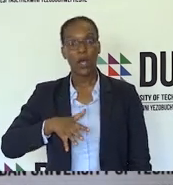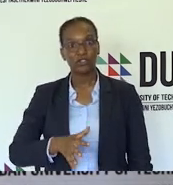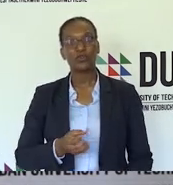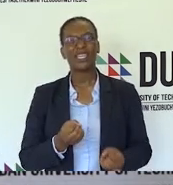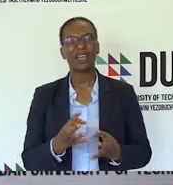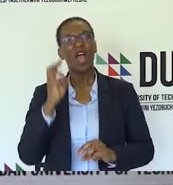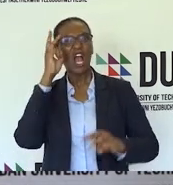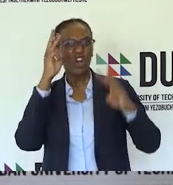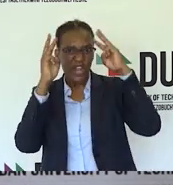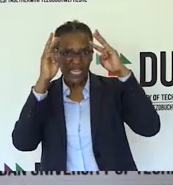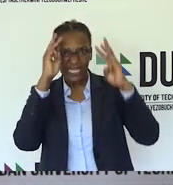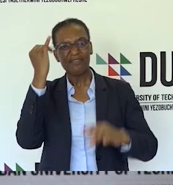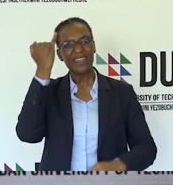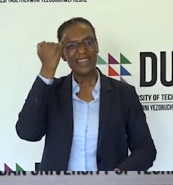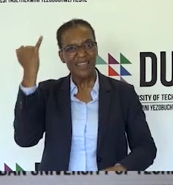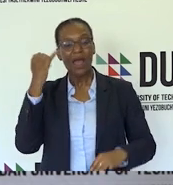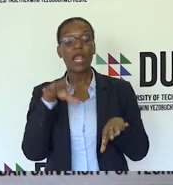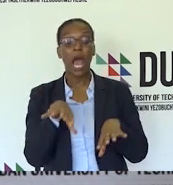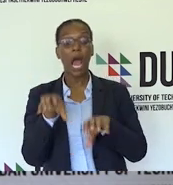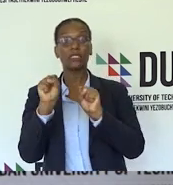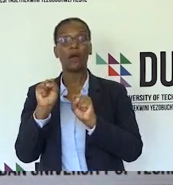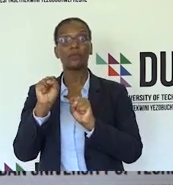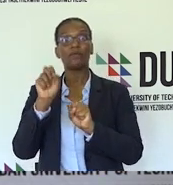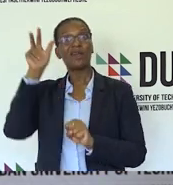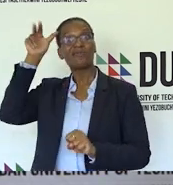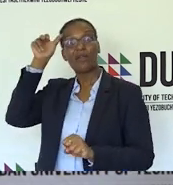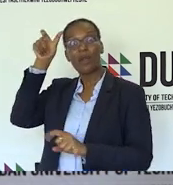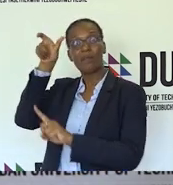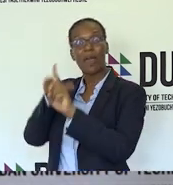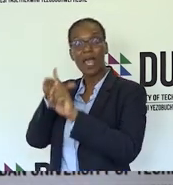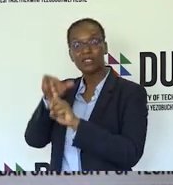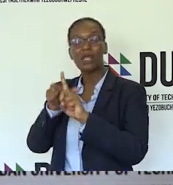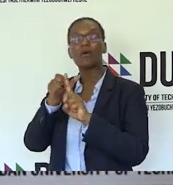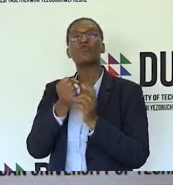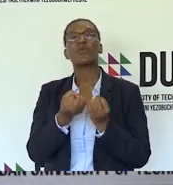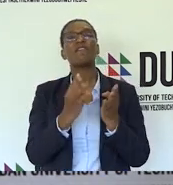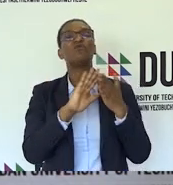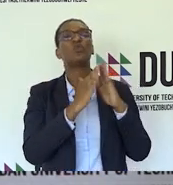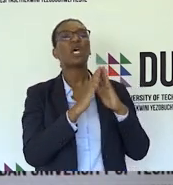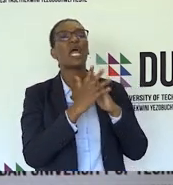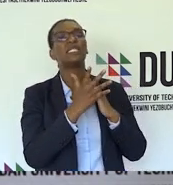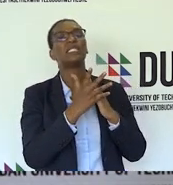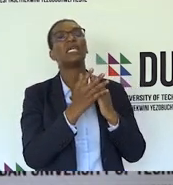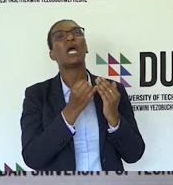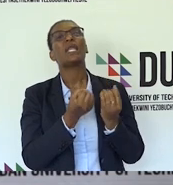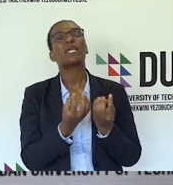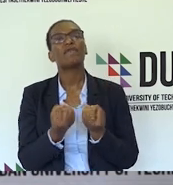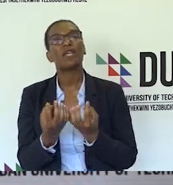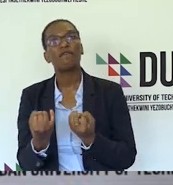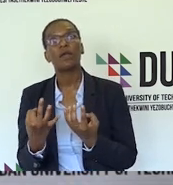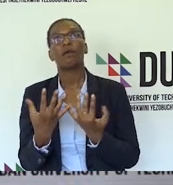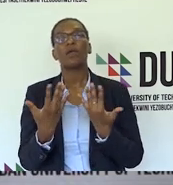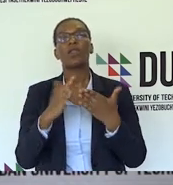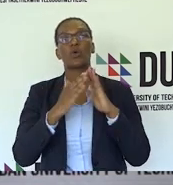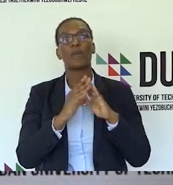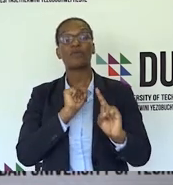creative, innovative, and adaptive graduates whose contributions to the broader society, once they exit our university,